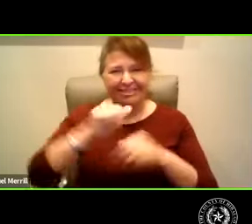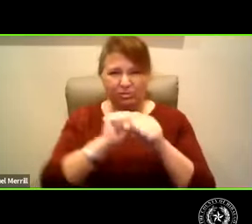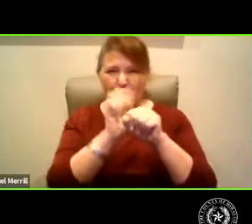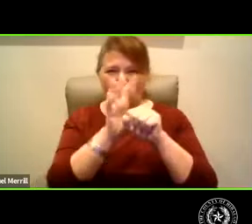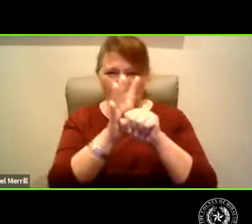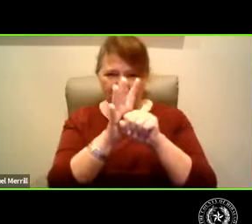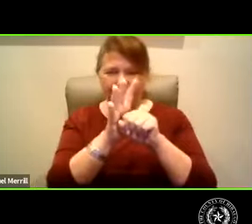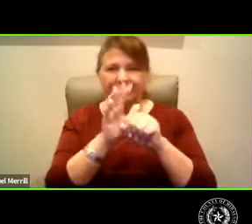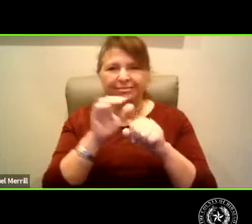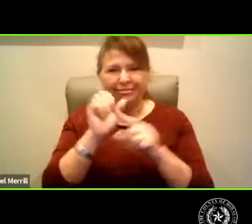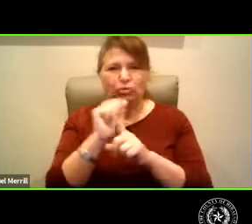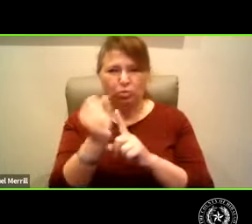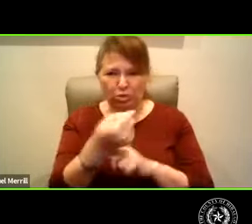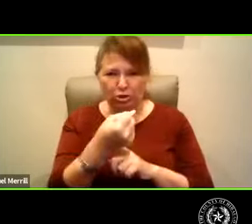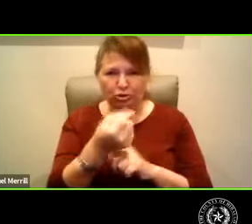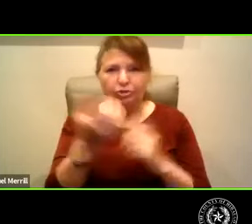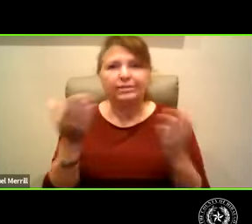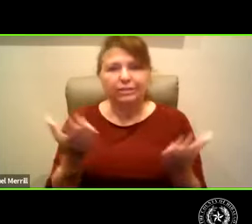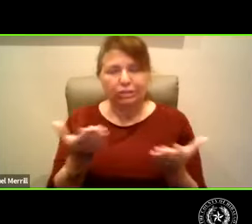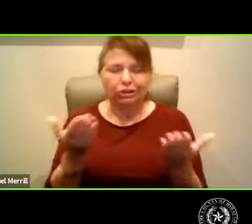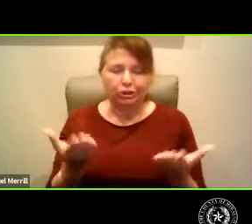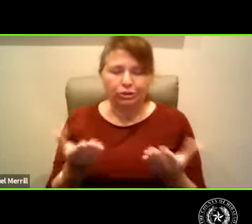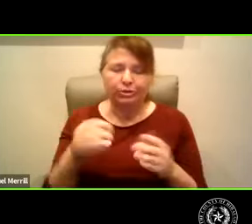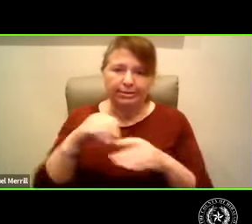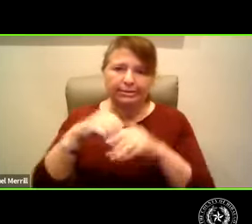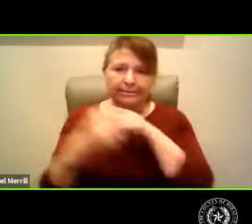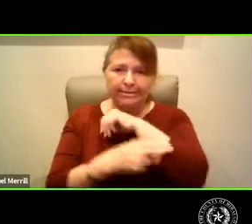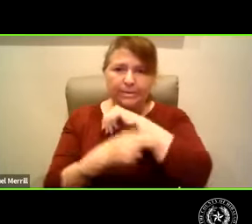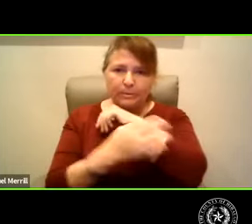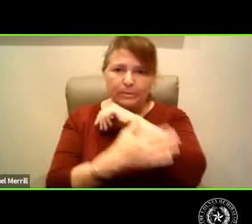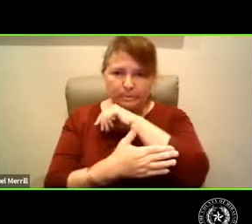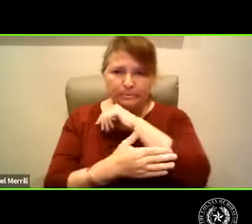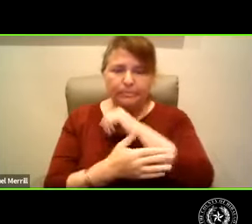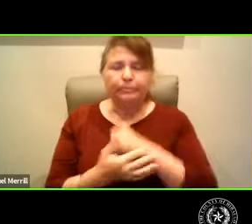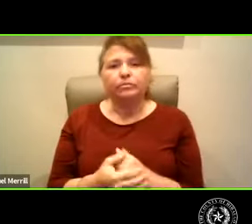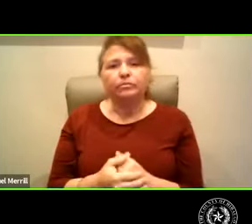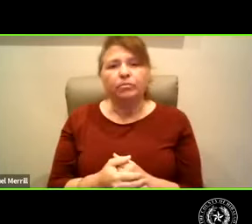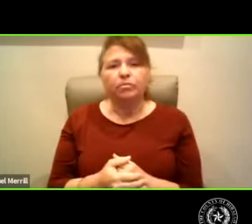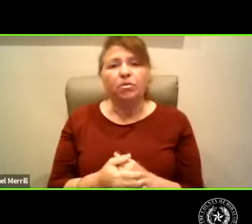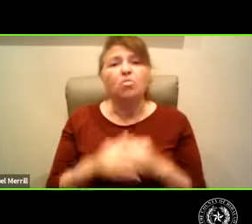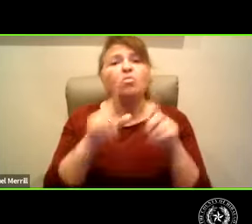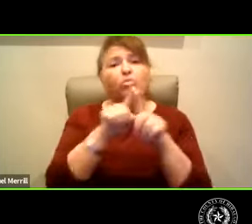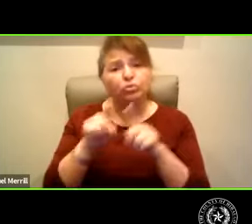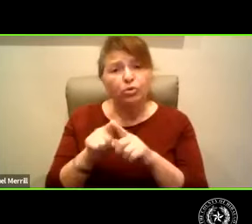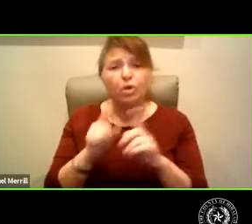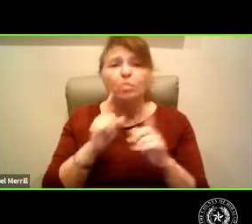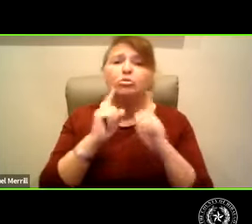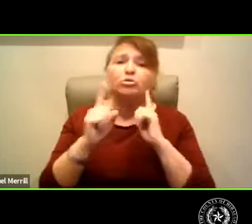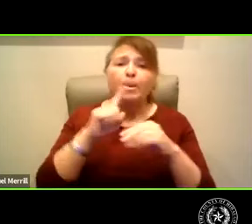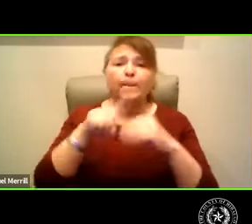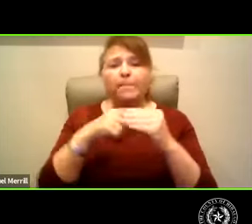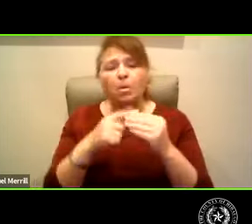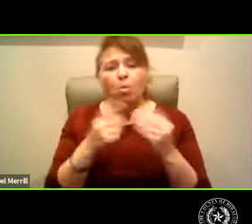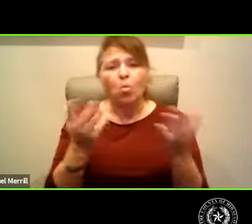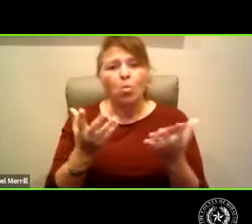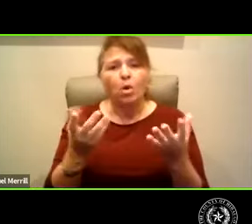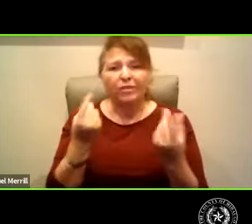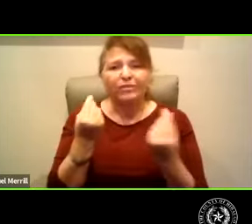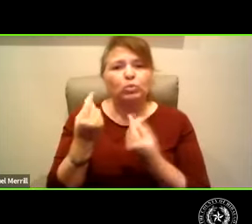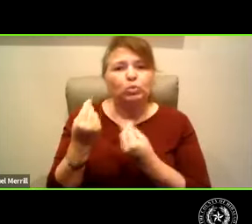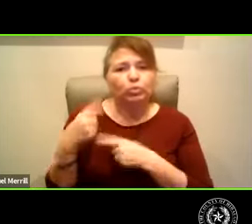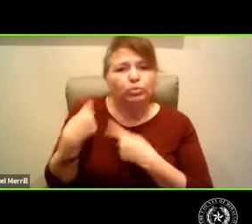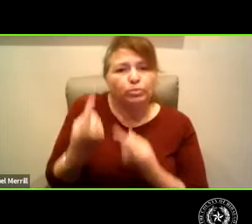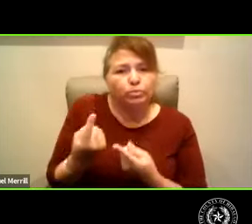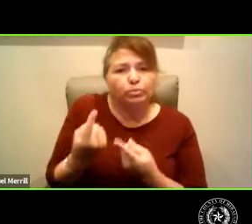coronavirus situation here we find in Hidalgo County. And also talk about some of the action that we've taken, some